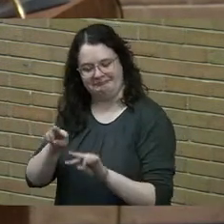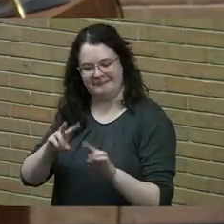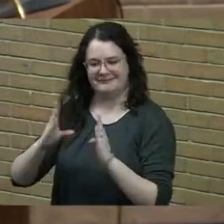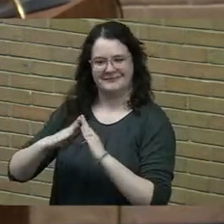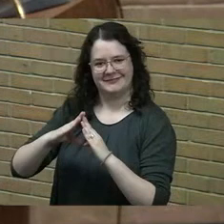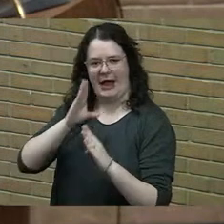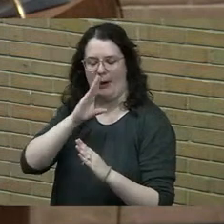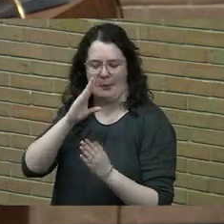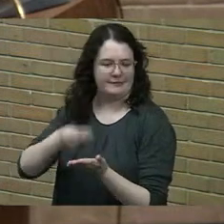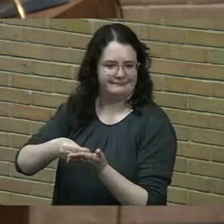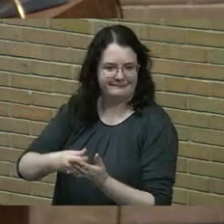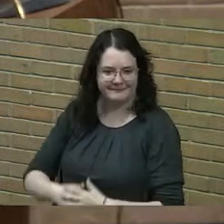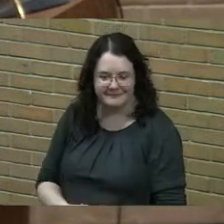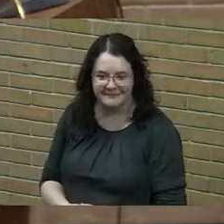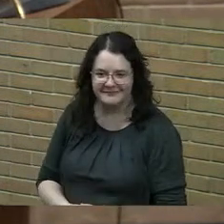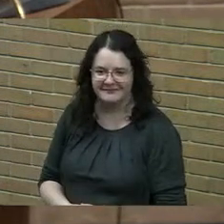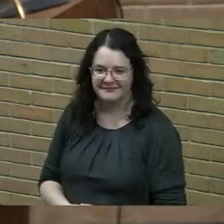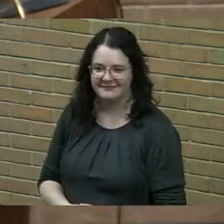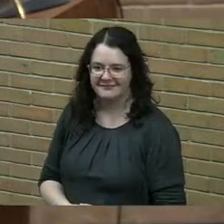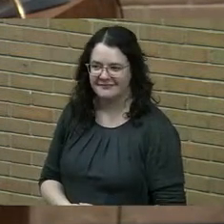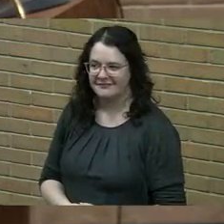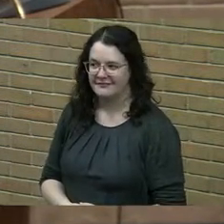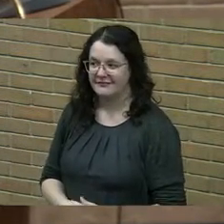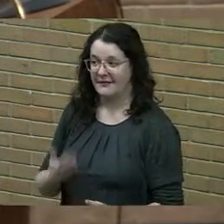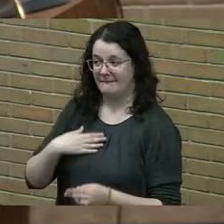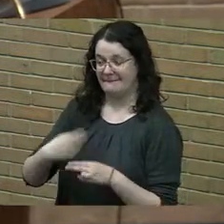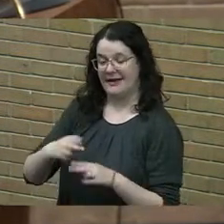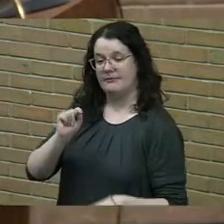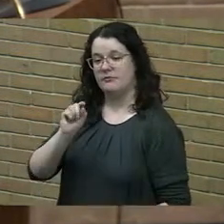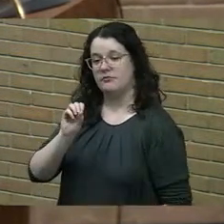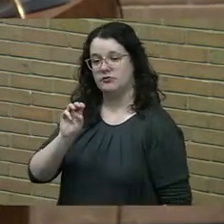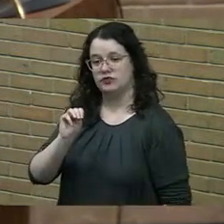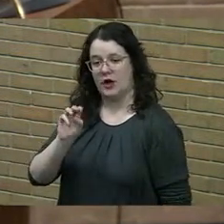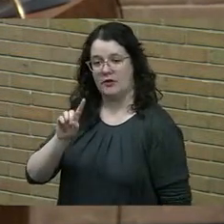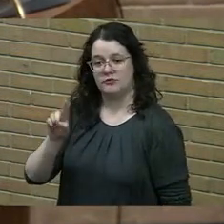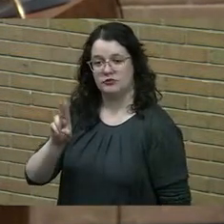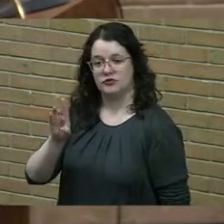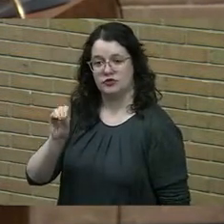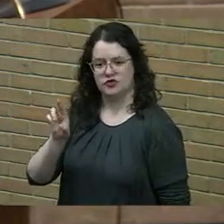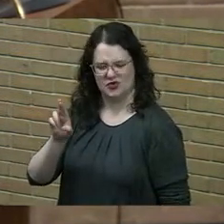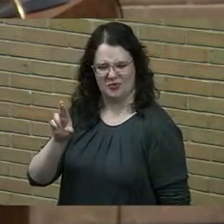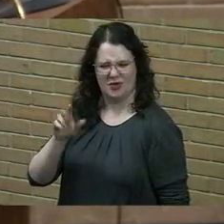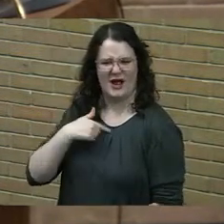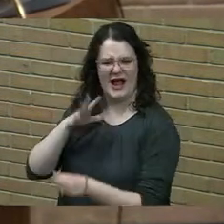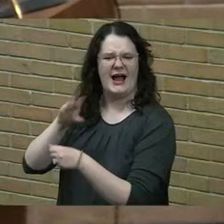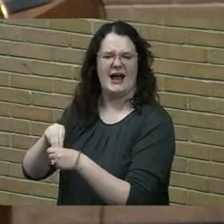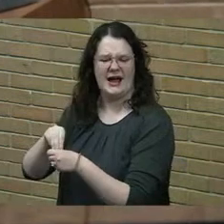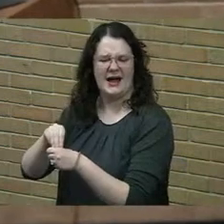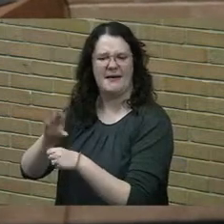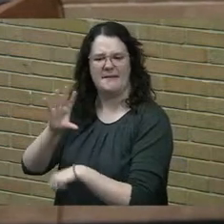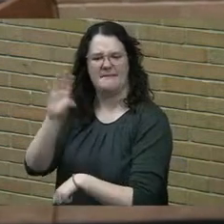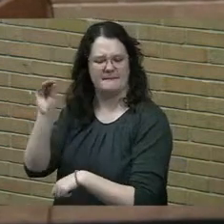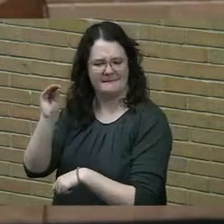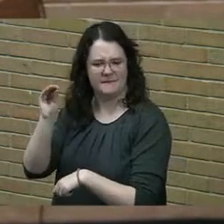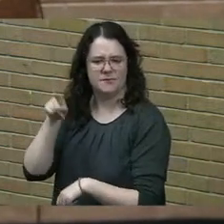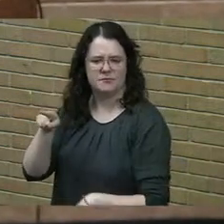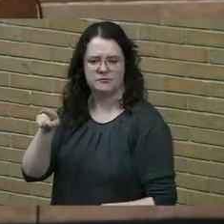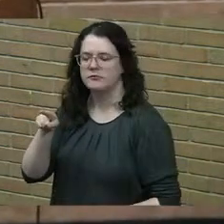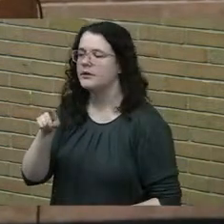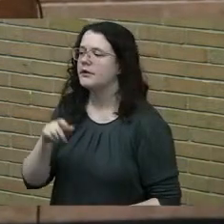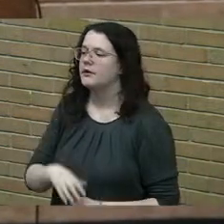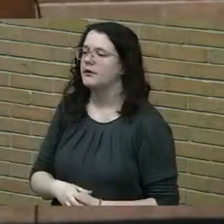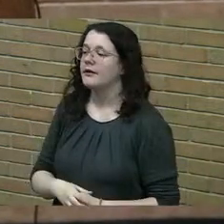Brighton. And, my name's Tom Zuber. I'm a partner with the firm Mangel Metzger Barr. My other partner, Mike DeBotts, is